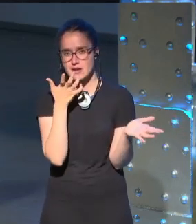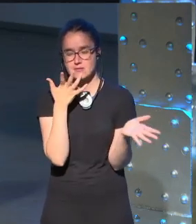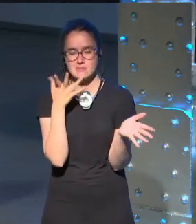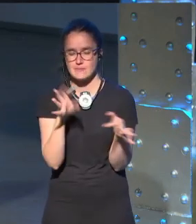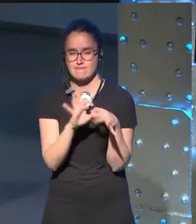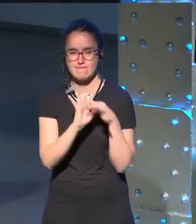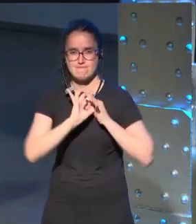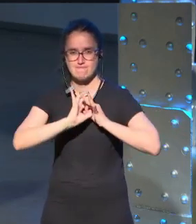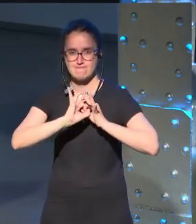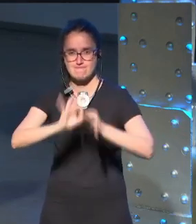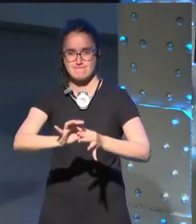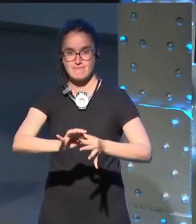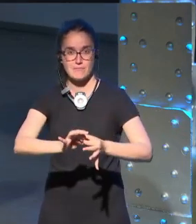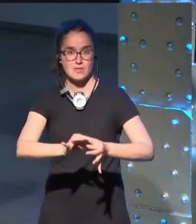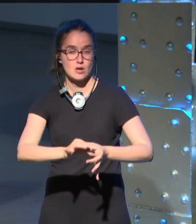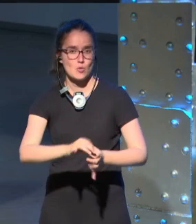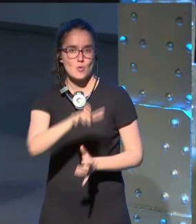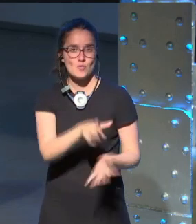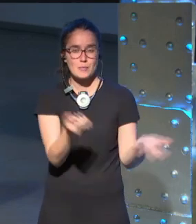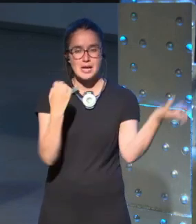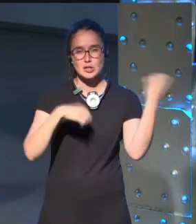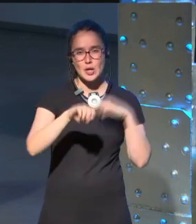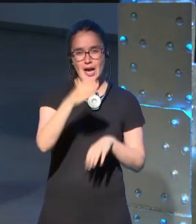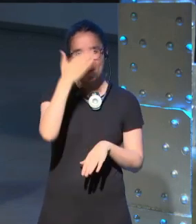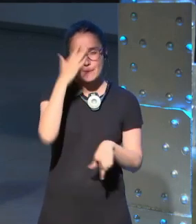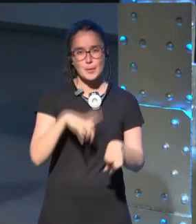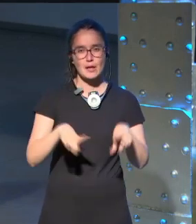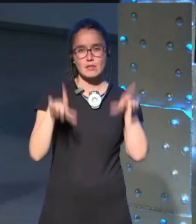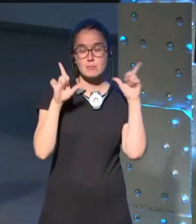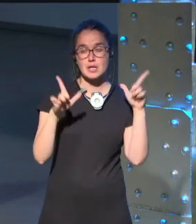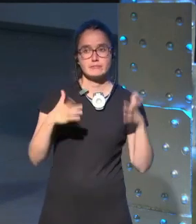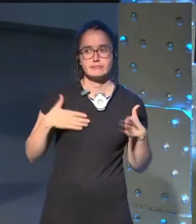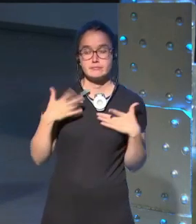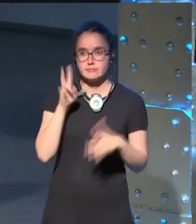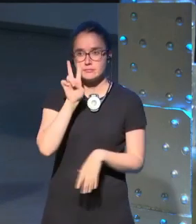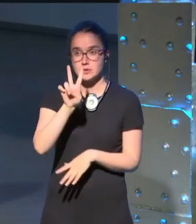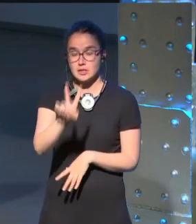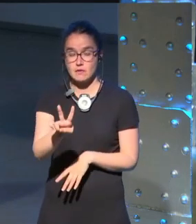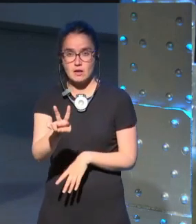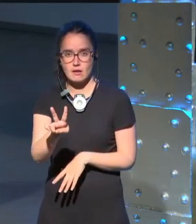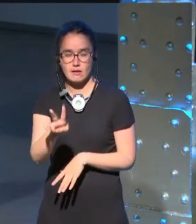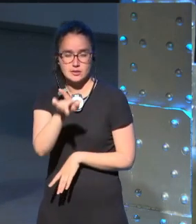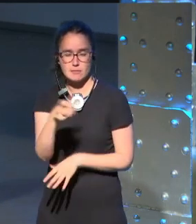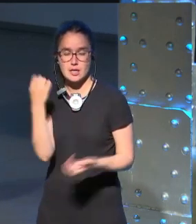lead character doesn't look like what I've always thought my lead character, you're just going to drive yourself crazy.